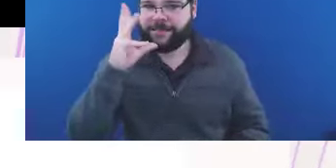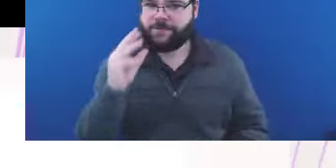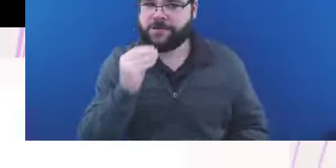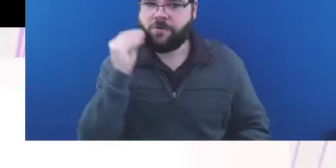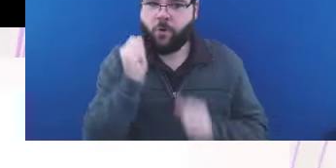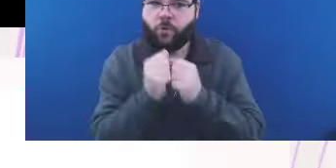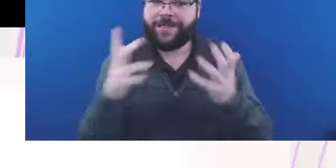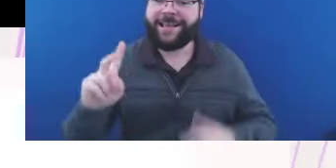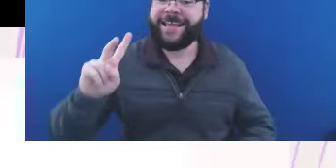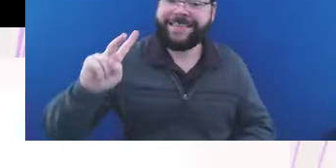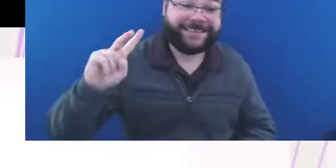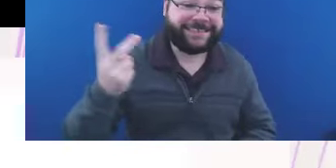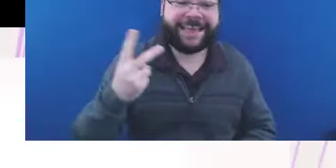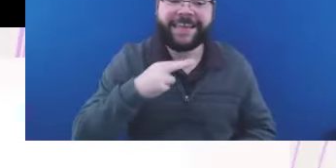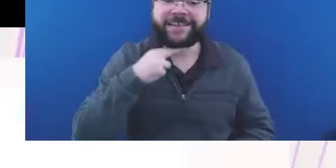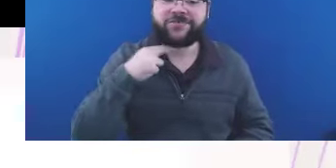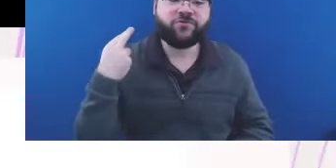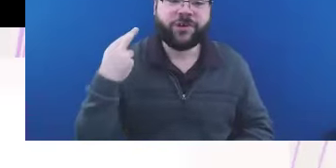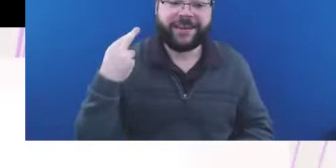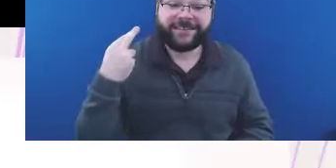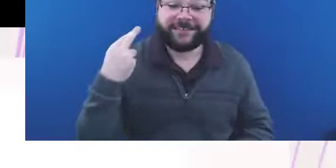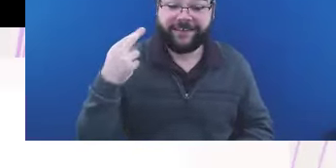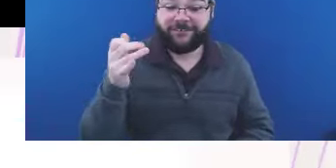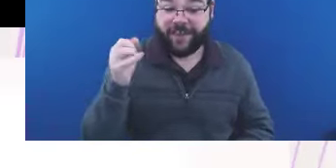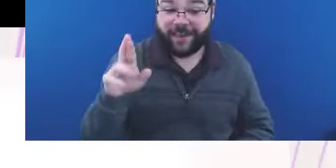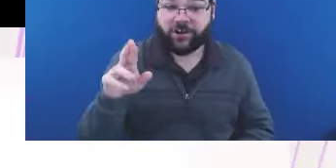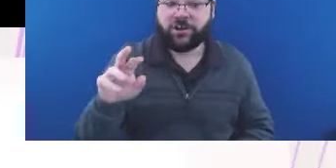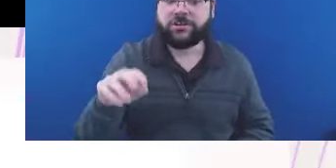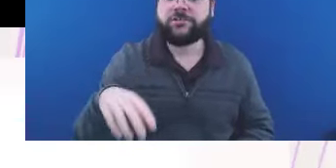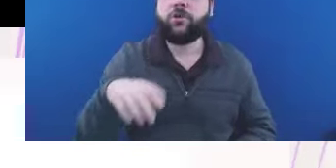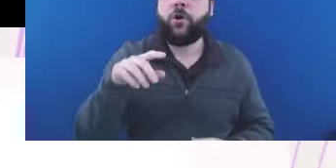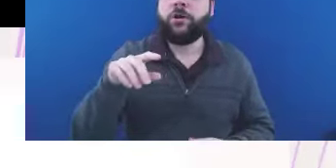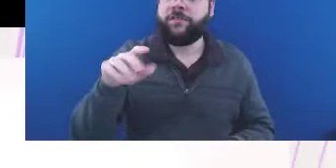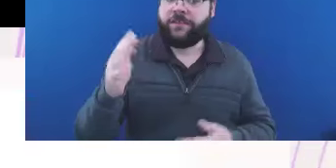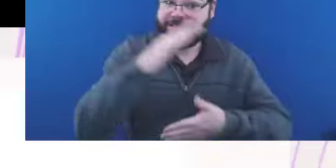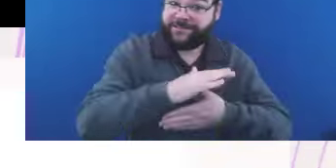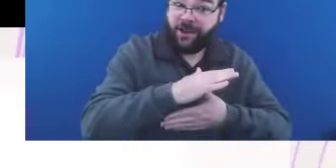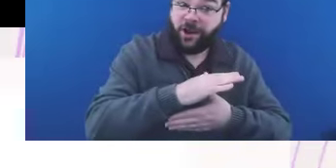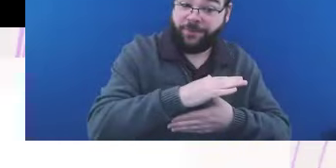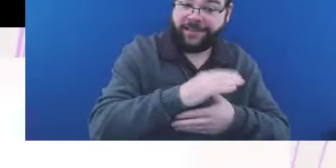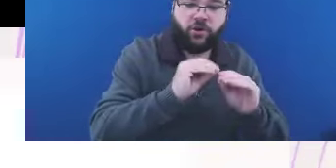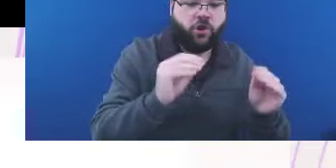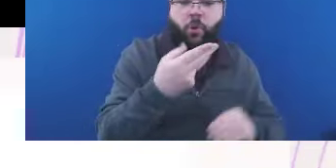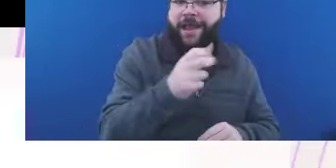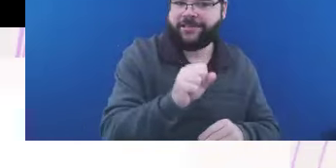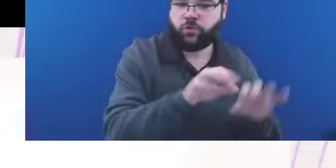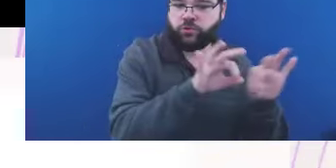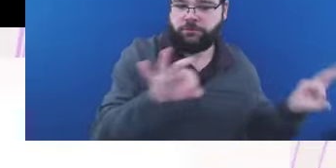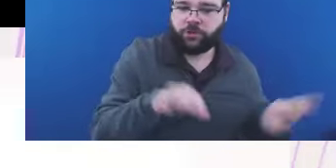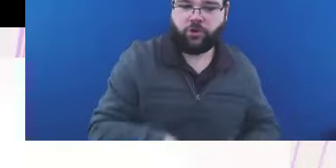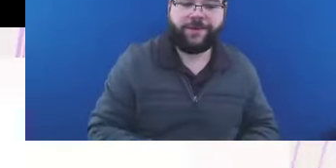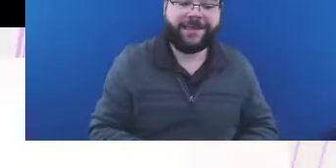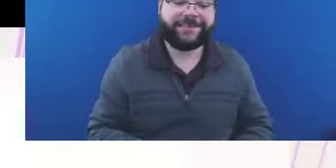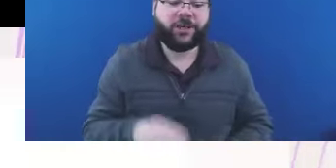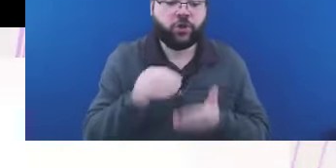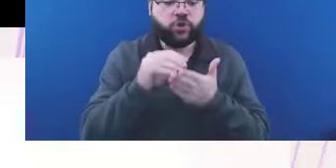risk factor, second only to lacking a high school diploma. And high school students who experience homelessness are 10 times more